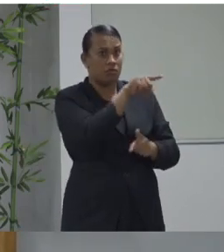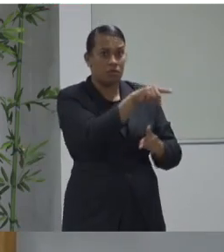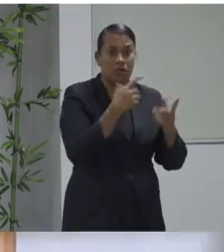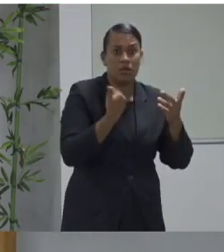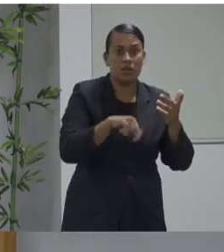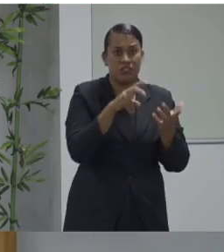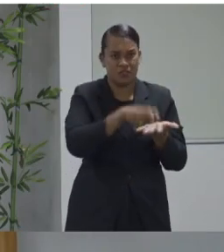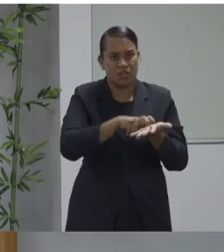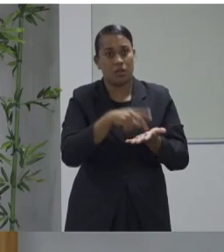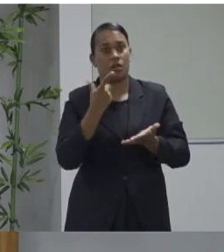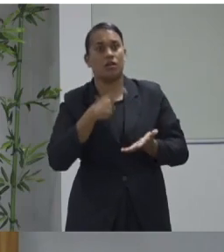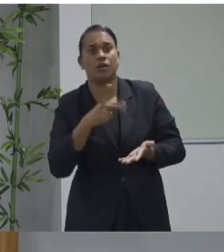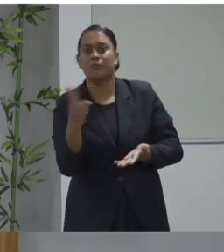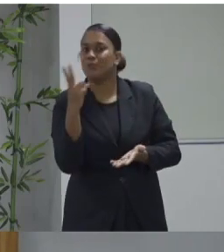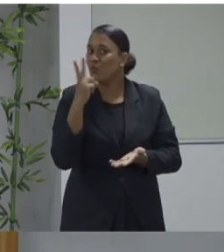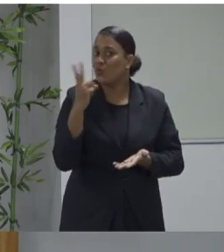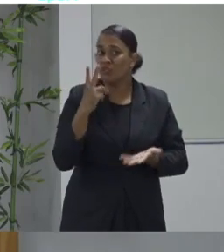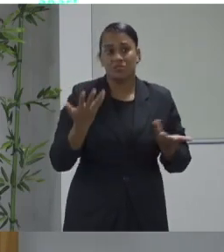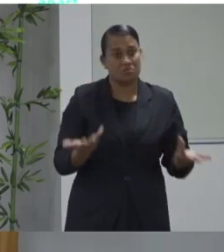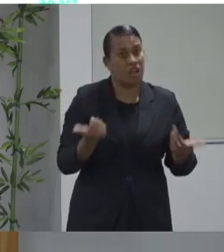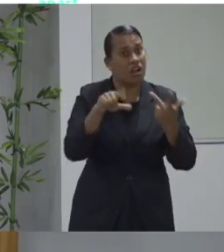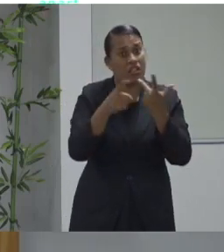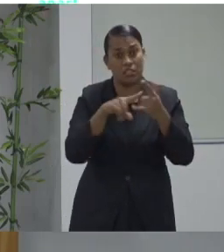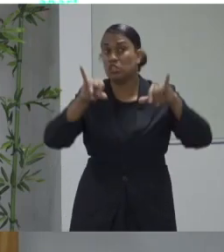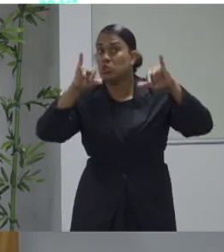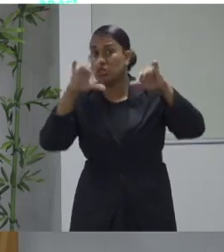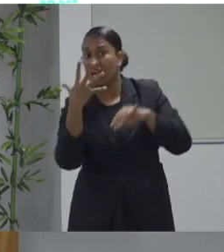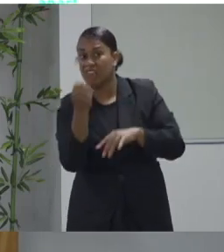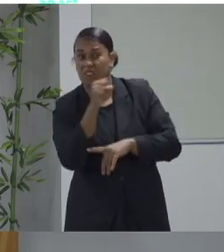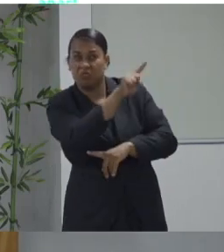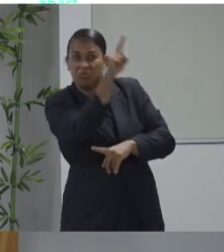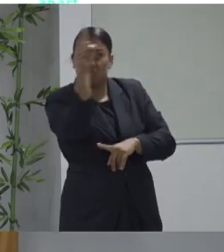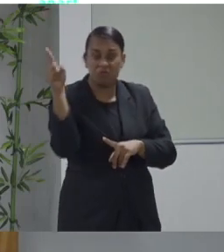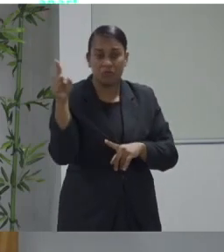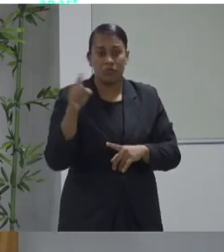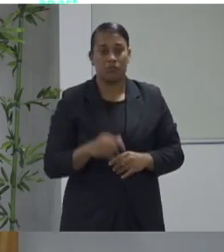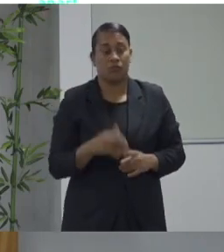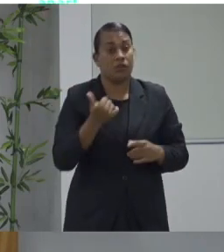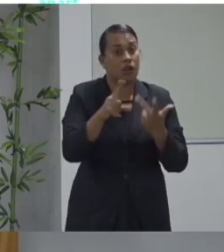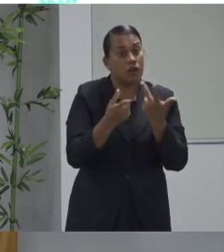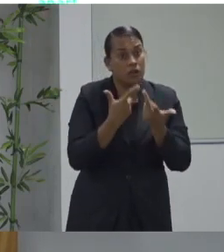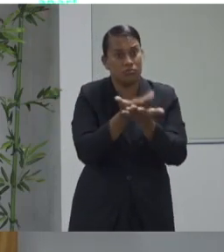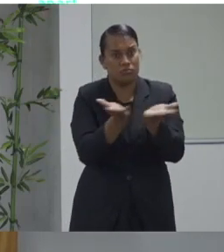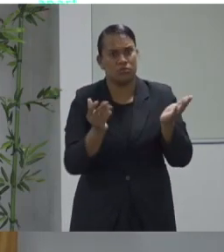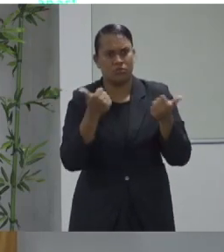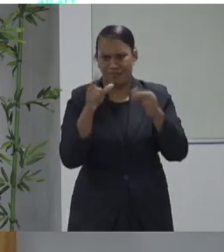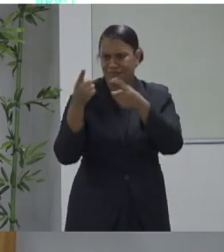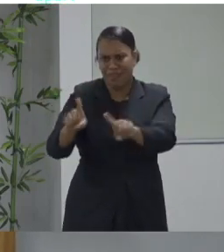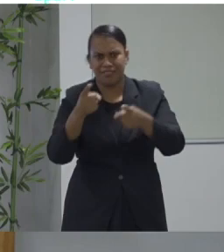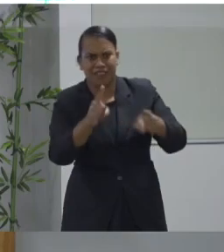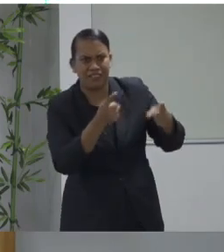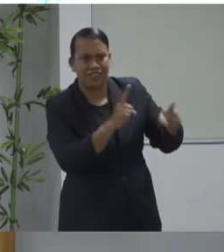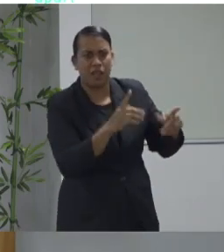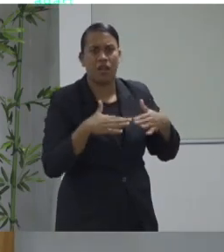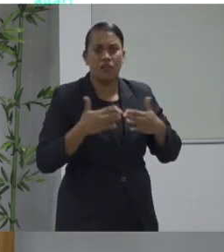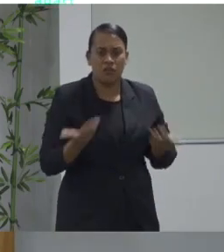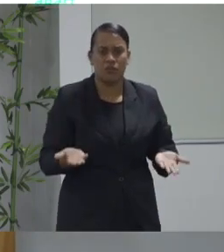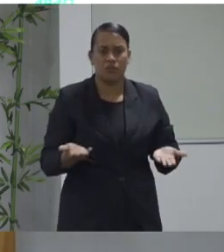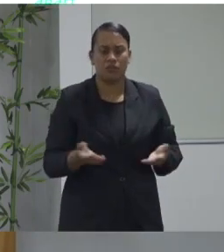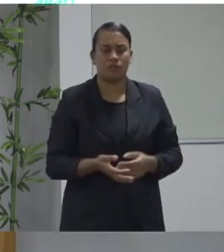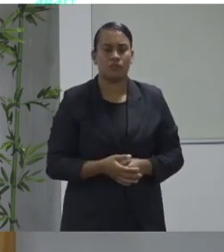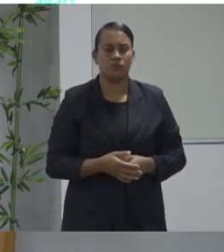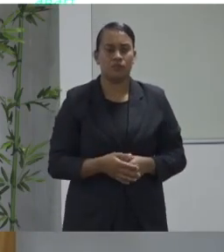around smoking and such, that this is actually true. Those cases are most likely to require